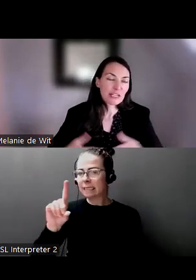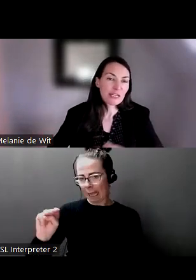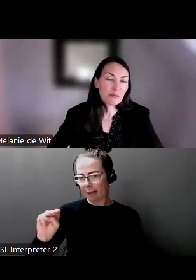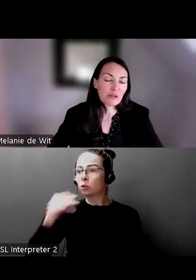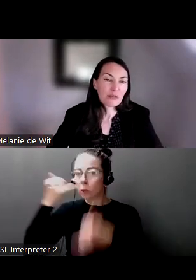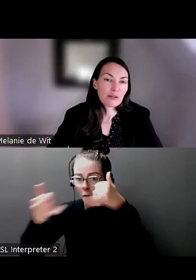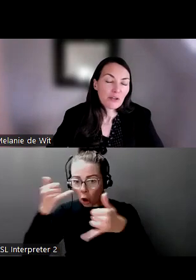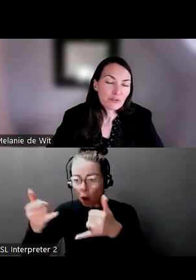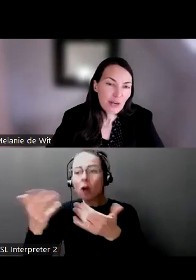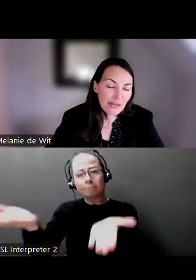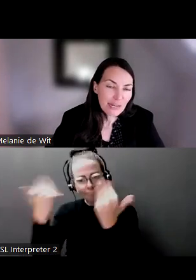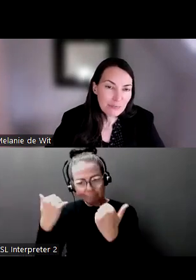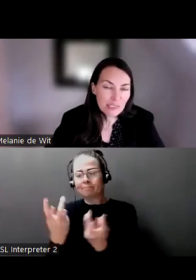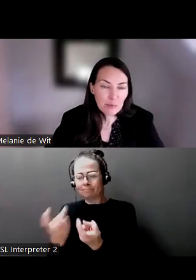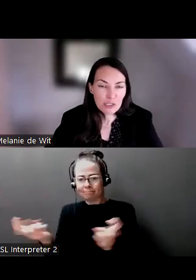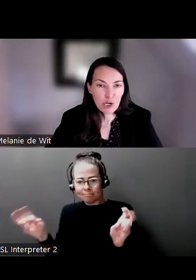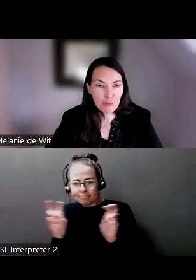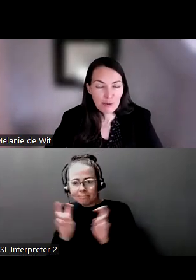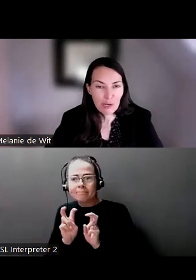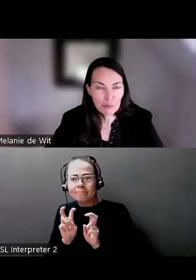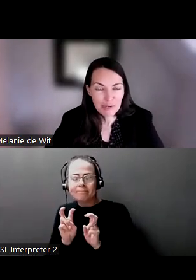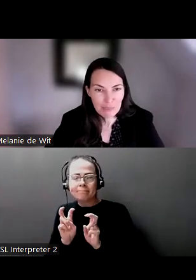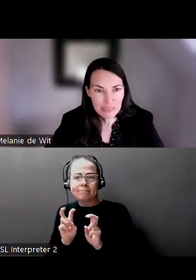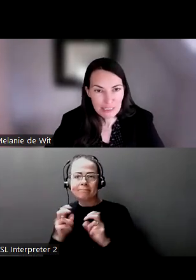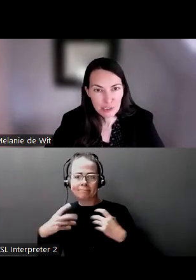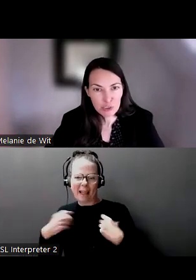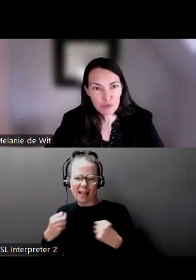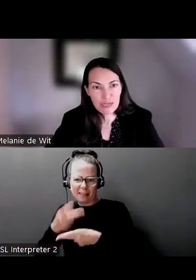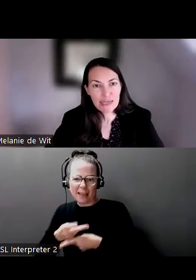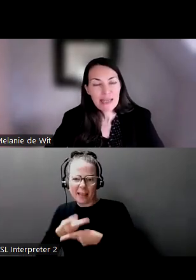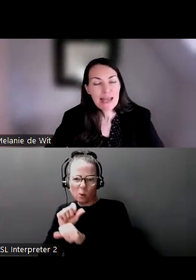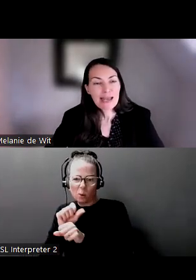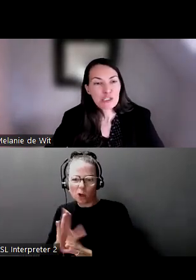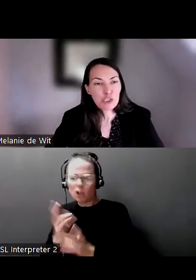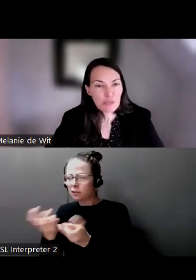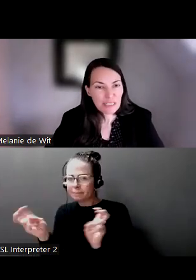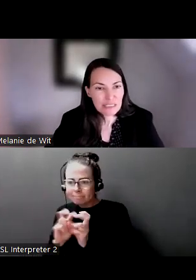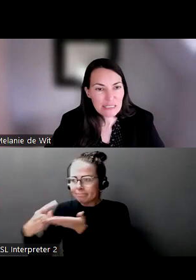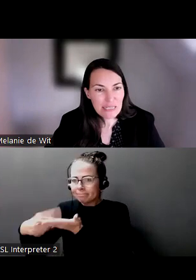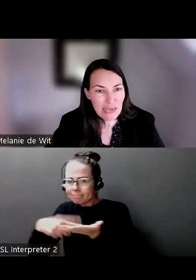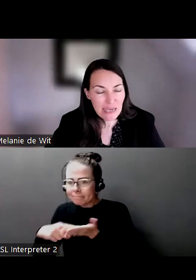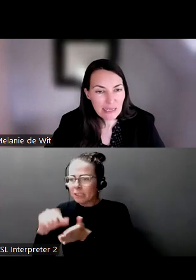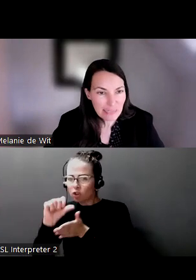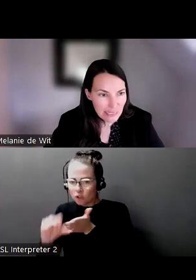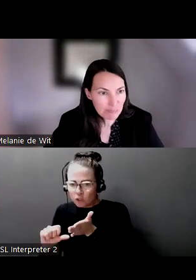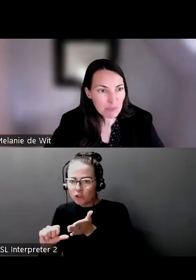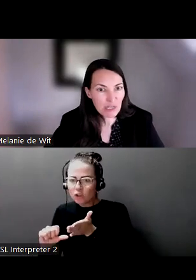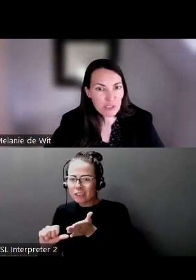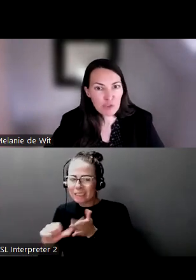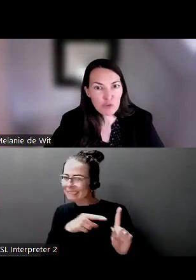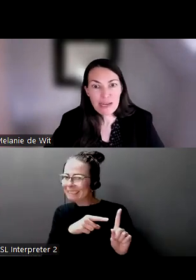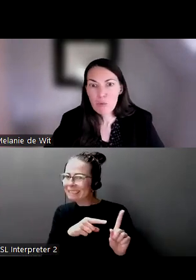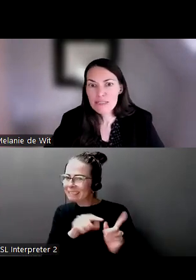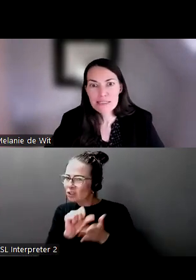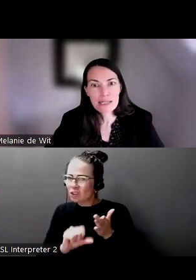care team on Friday because we want to talk about how we're recommending surgery. And 2 of the kids say, yes, mom should